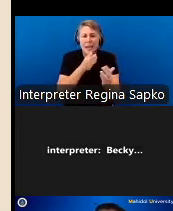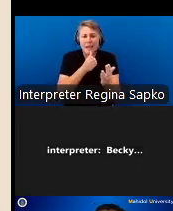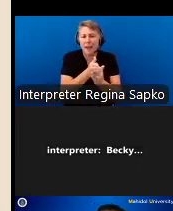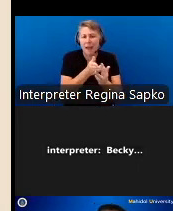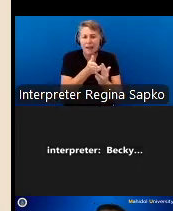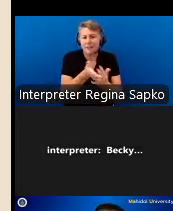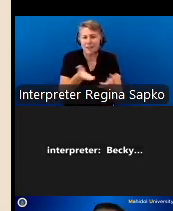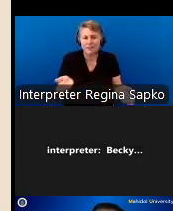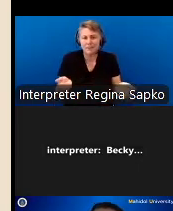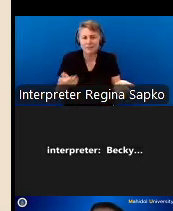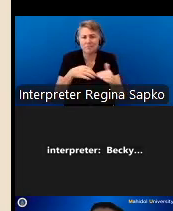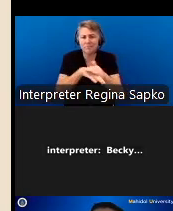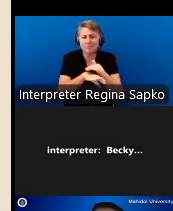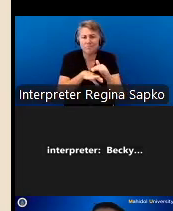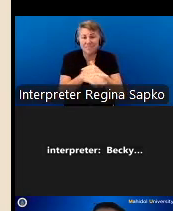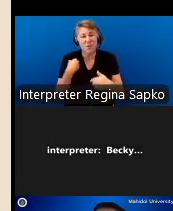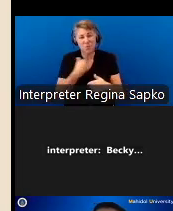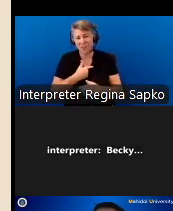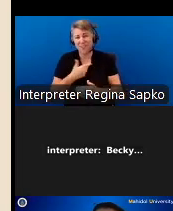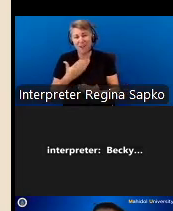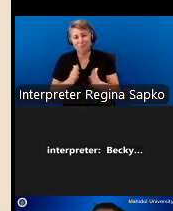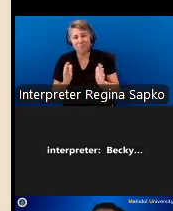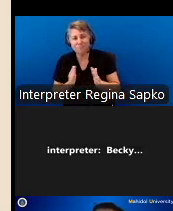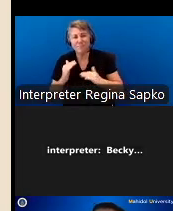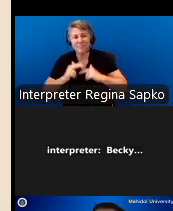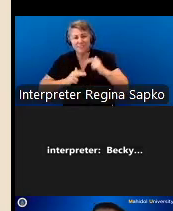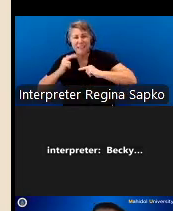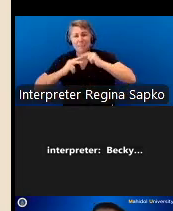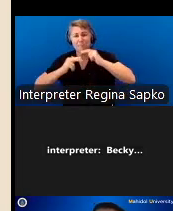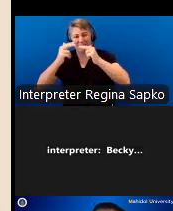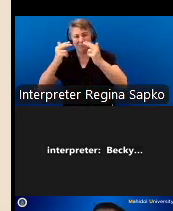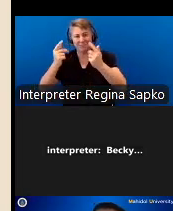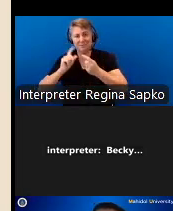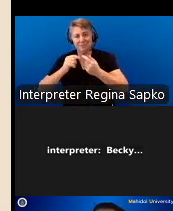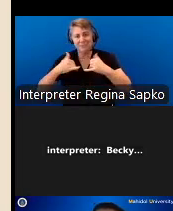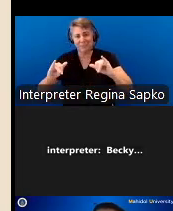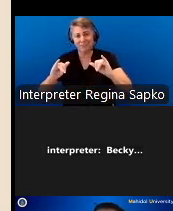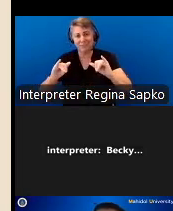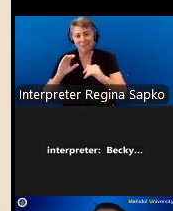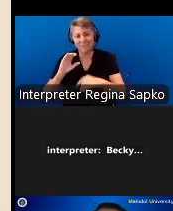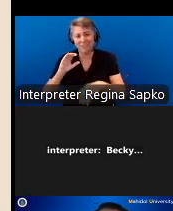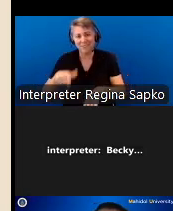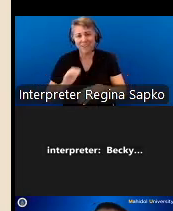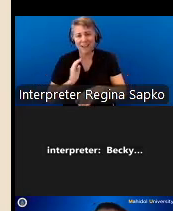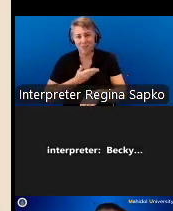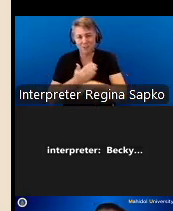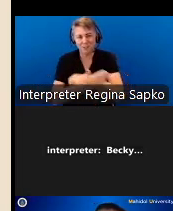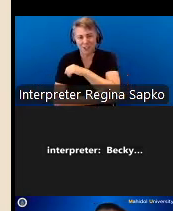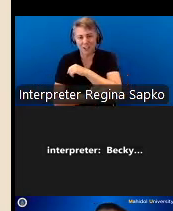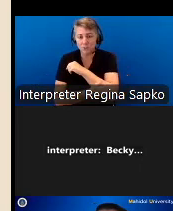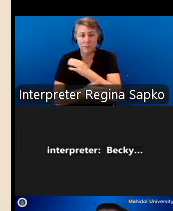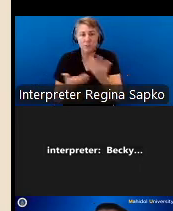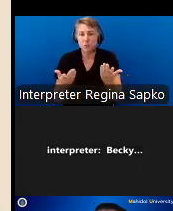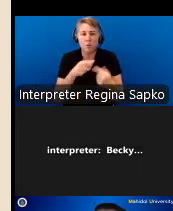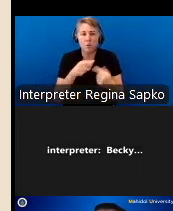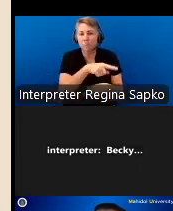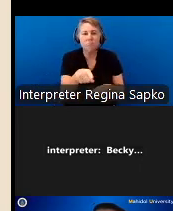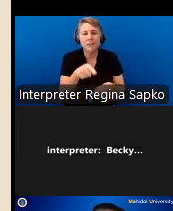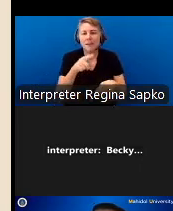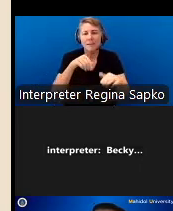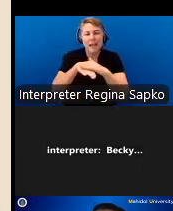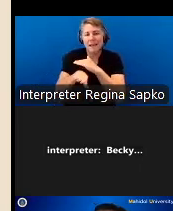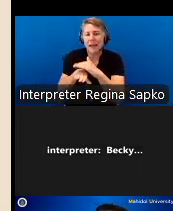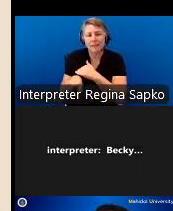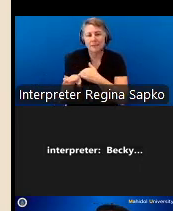a developing country and no more like accessible, especially the public transport. Public transportation is